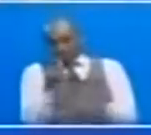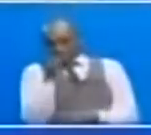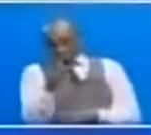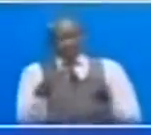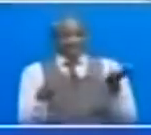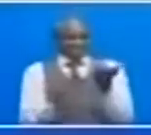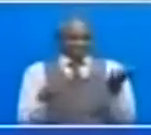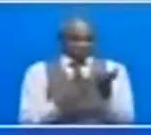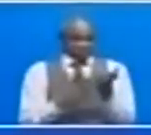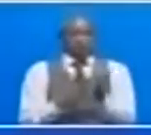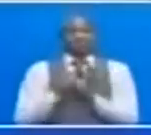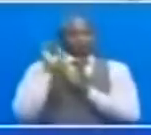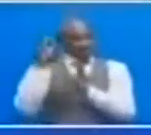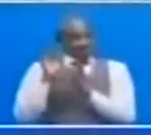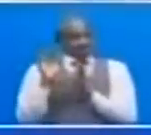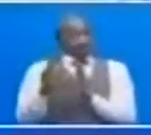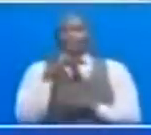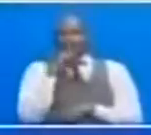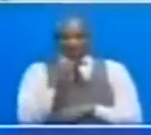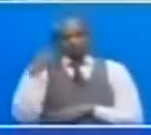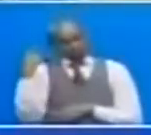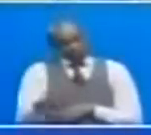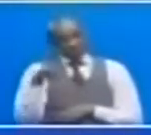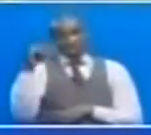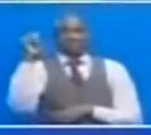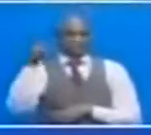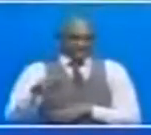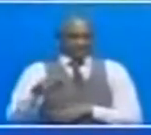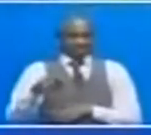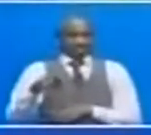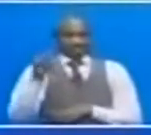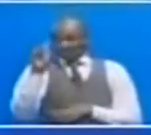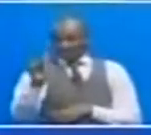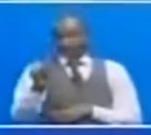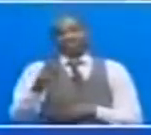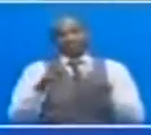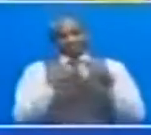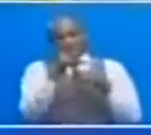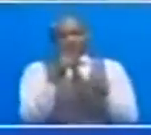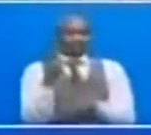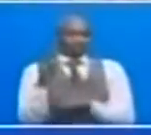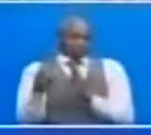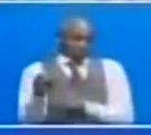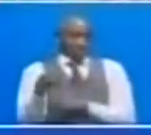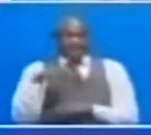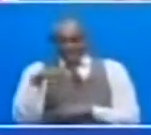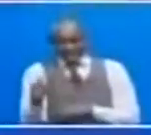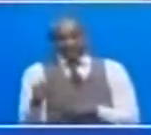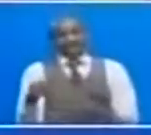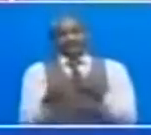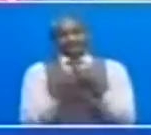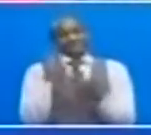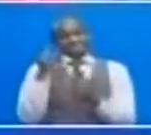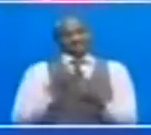and Technology basketball men thrashed out Kenya Ports Authority 71-62, while Postal Corporation of Kenya was beaten by Kenya